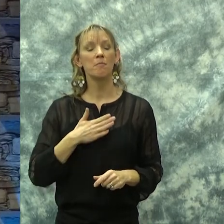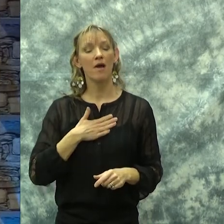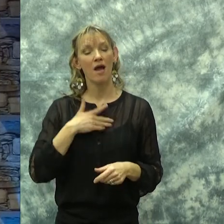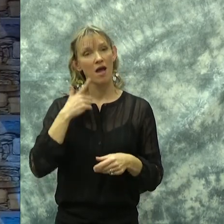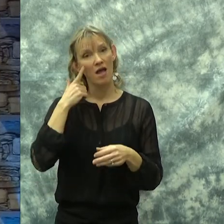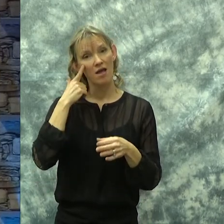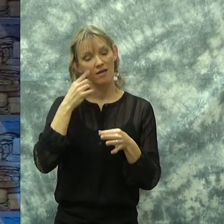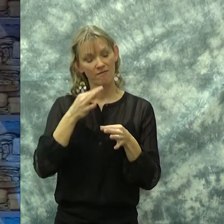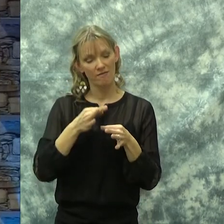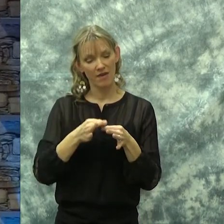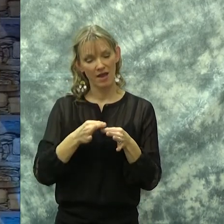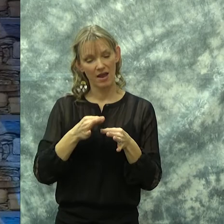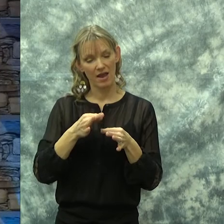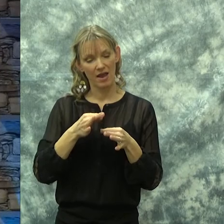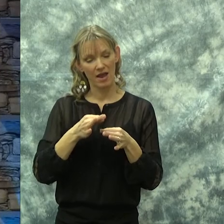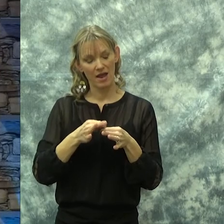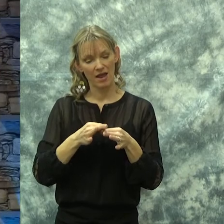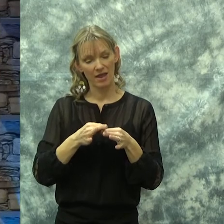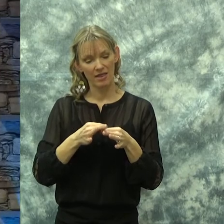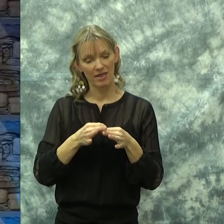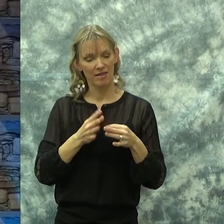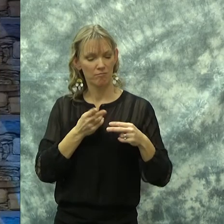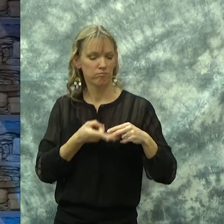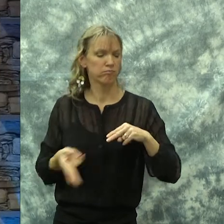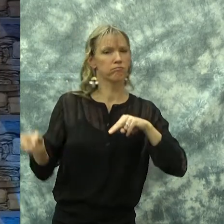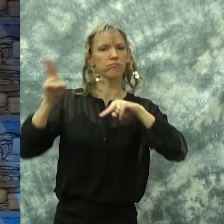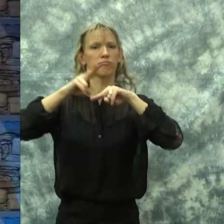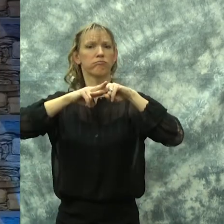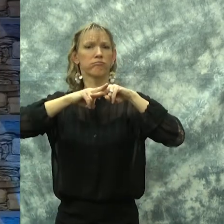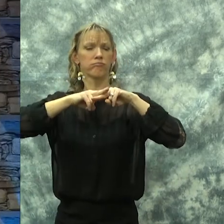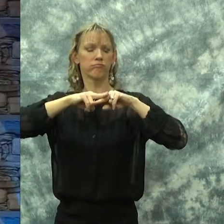Increase my faith